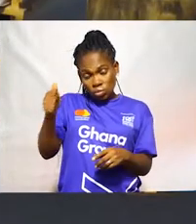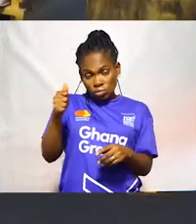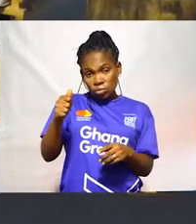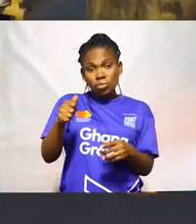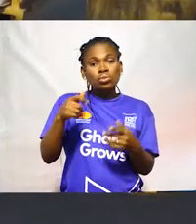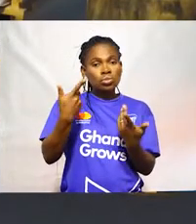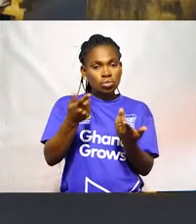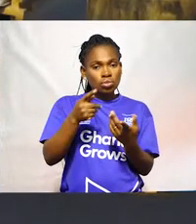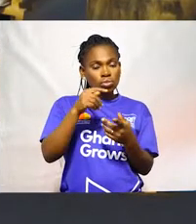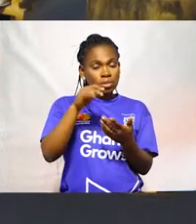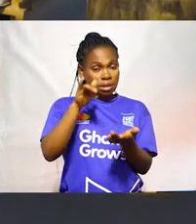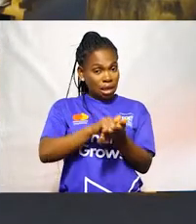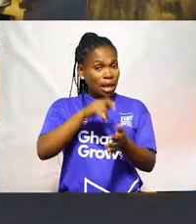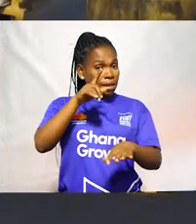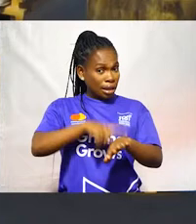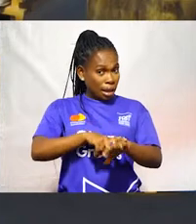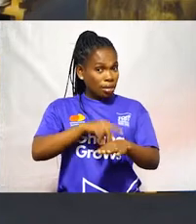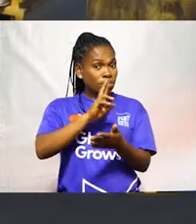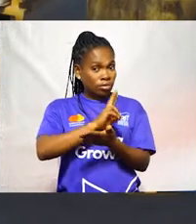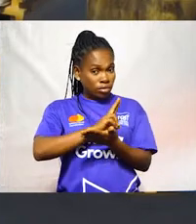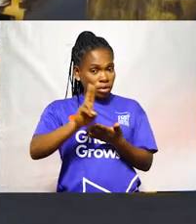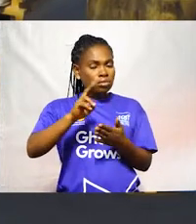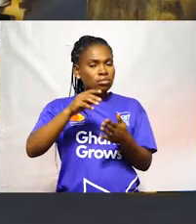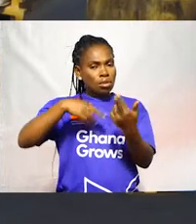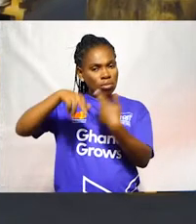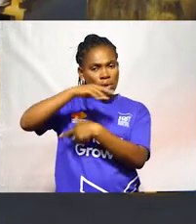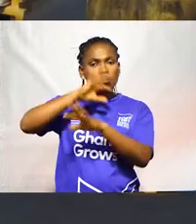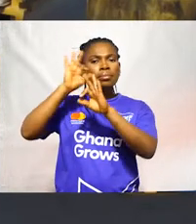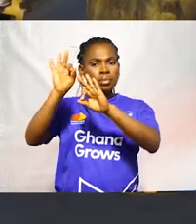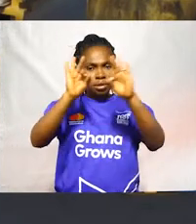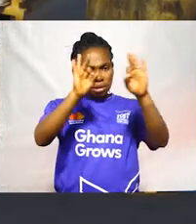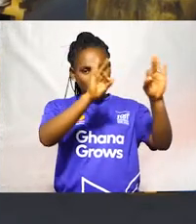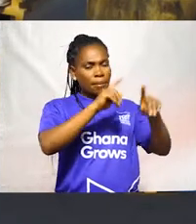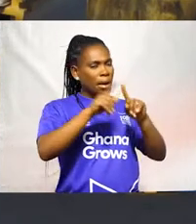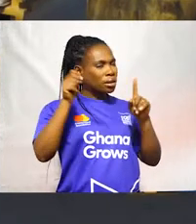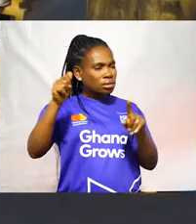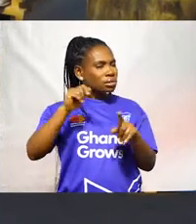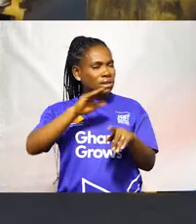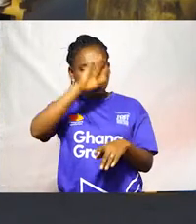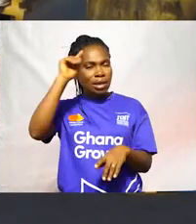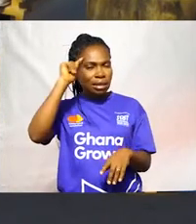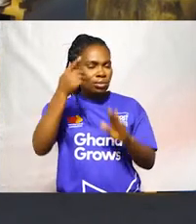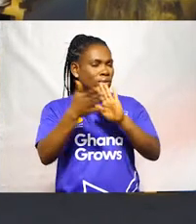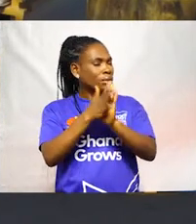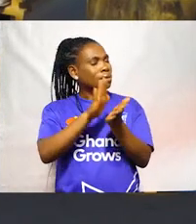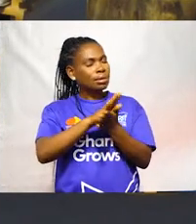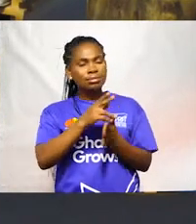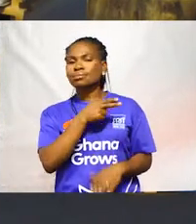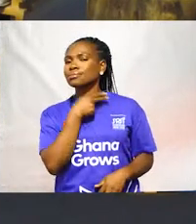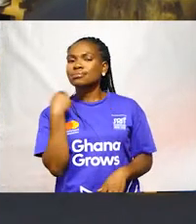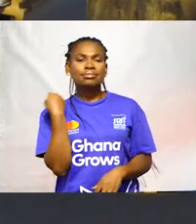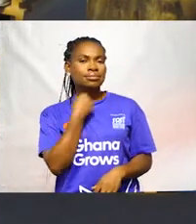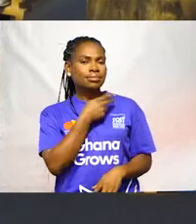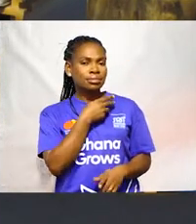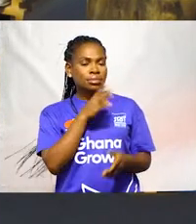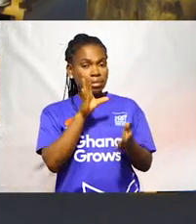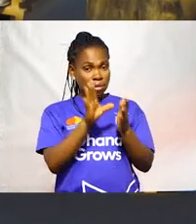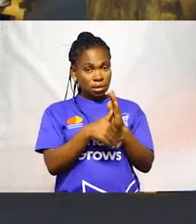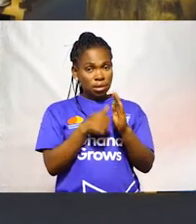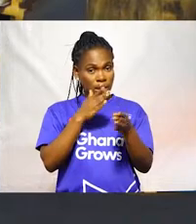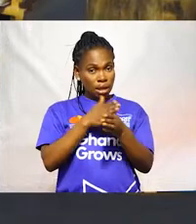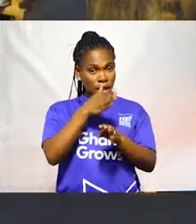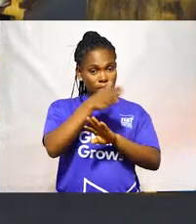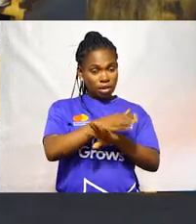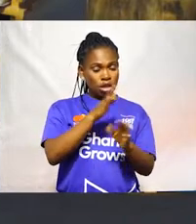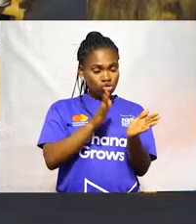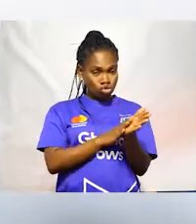campus at the time. But the shift came when, after school, I did